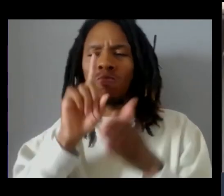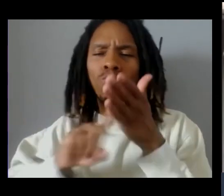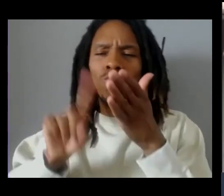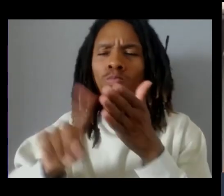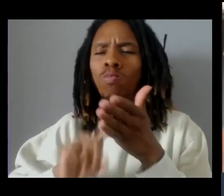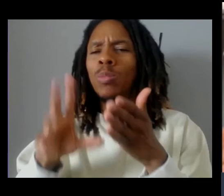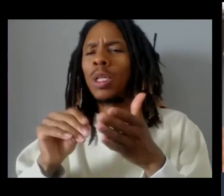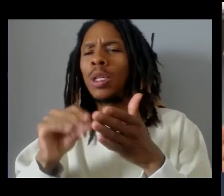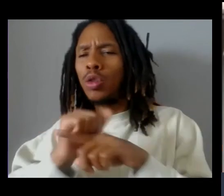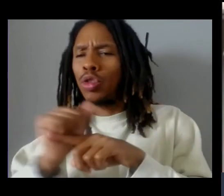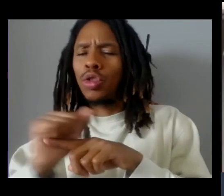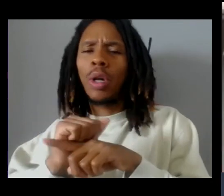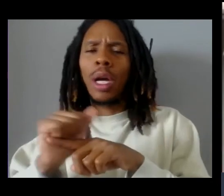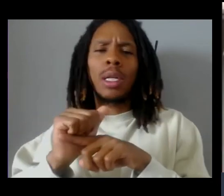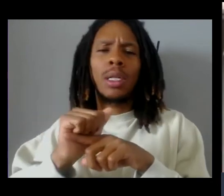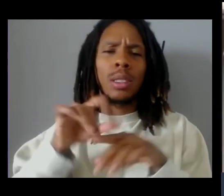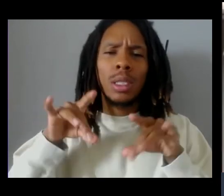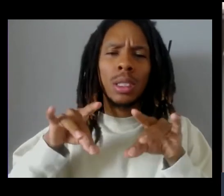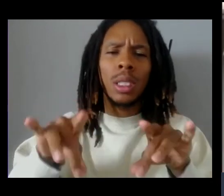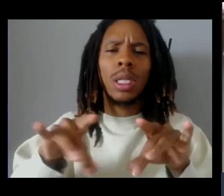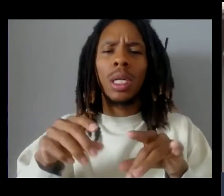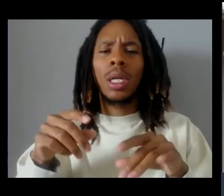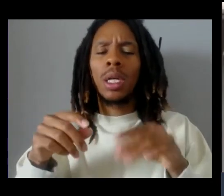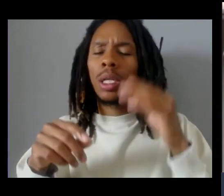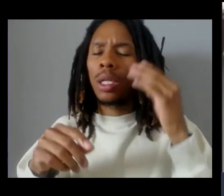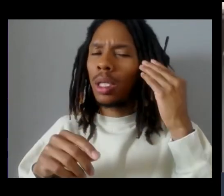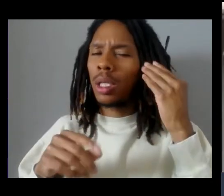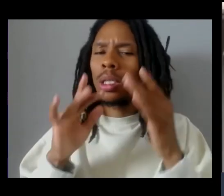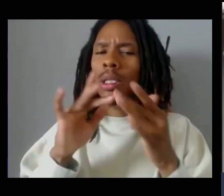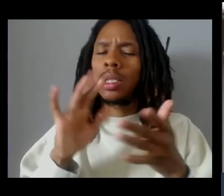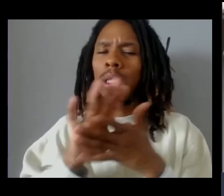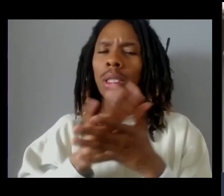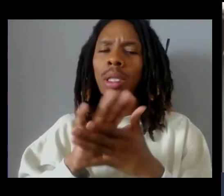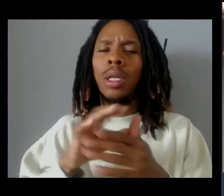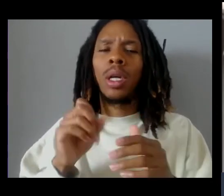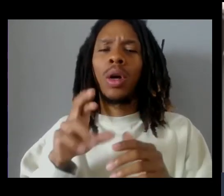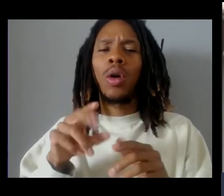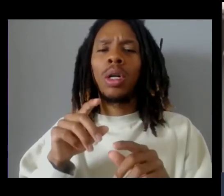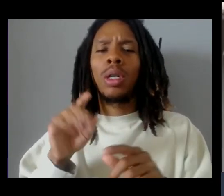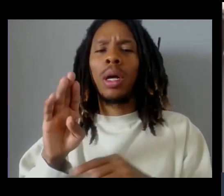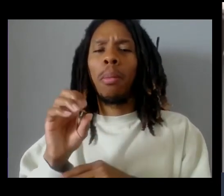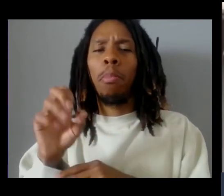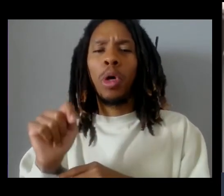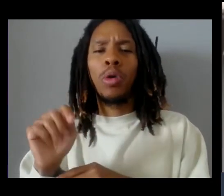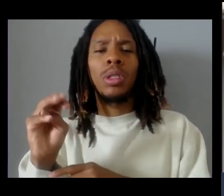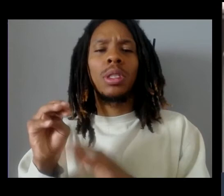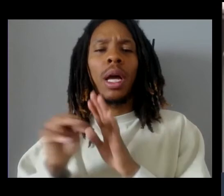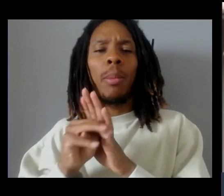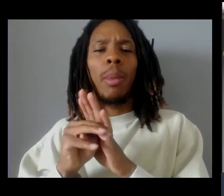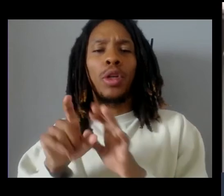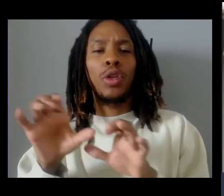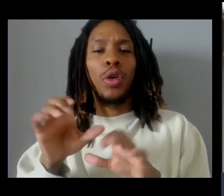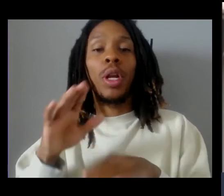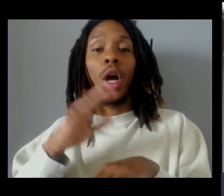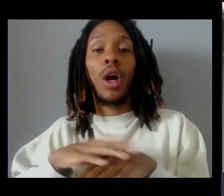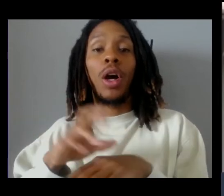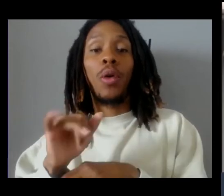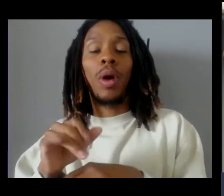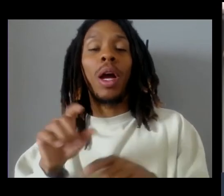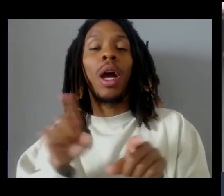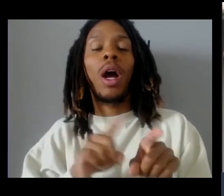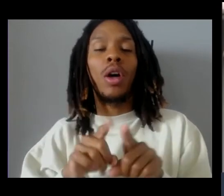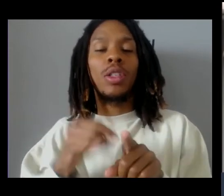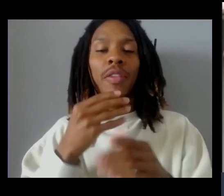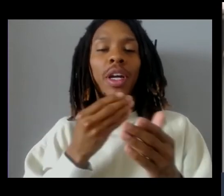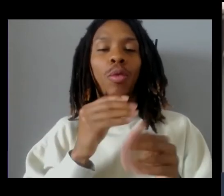you're training your PyTorch or tensor models or your XGBoost models, there's a good chance you're doing it on top of Ray. Same with if you're at Shopify, right? If